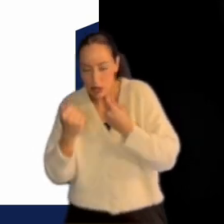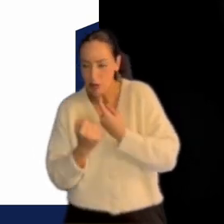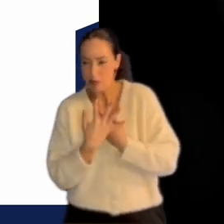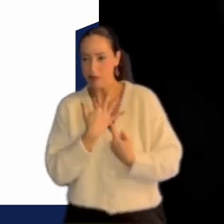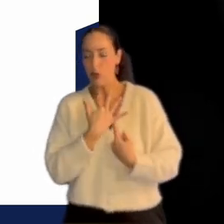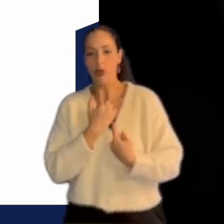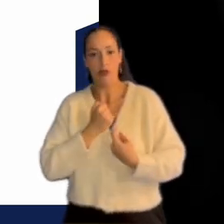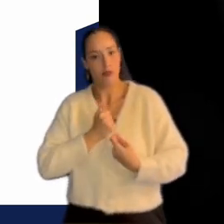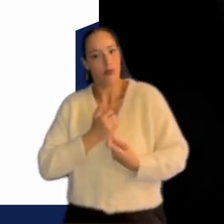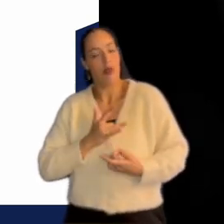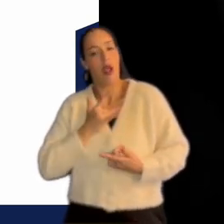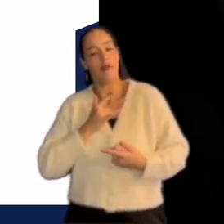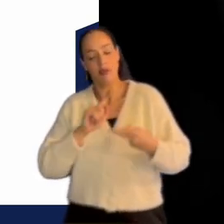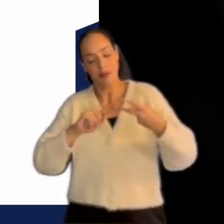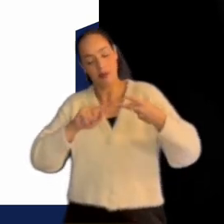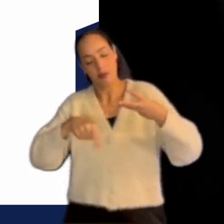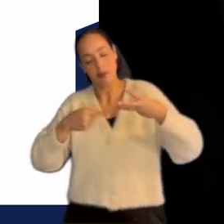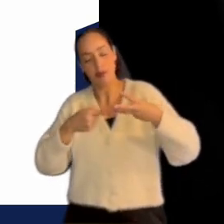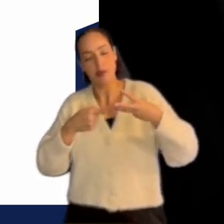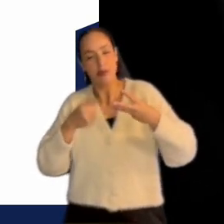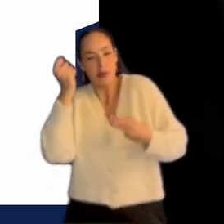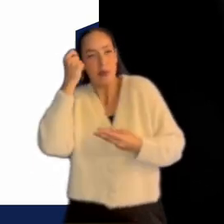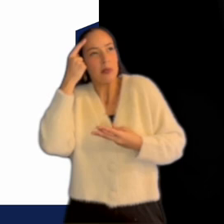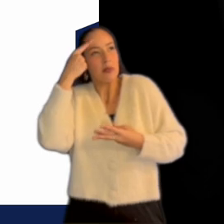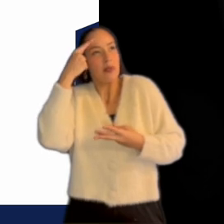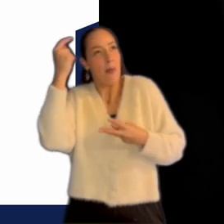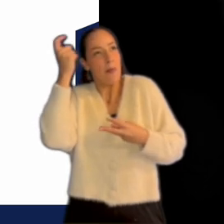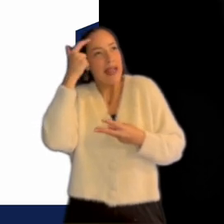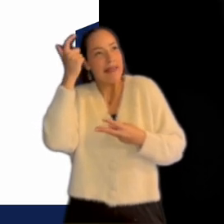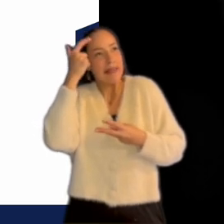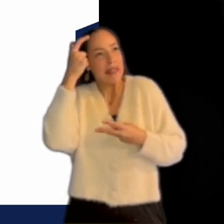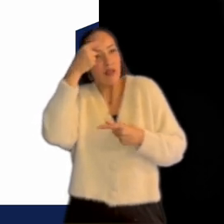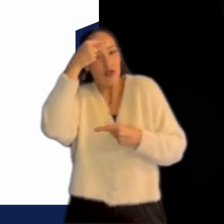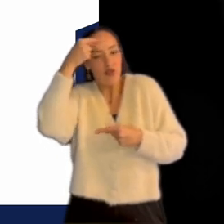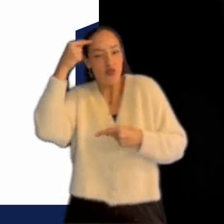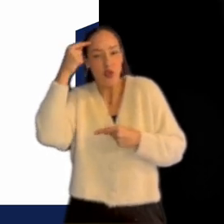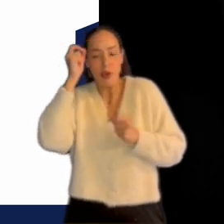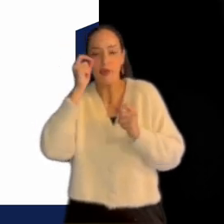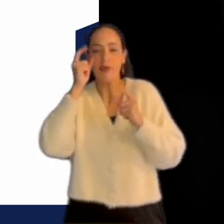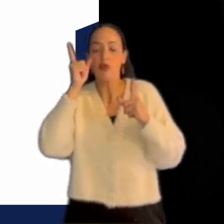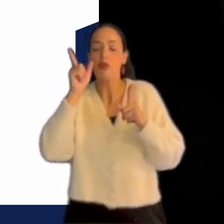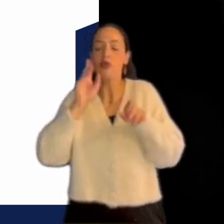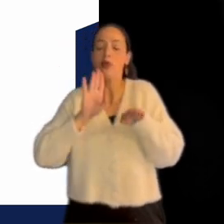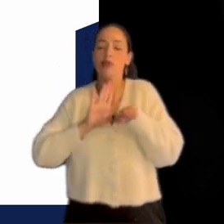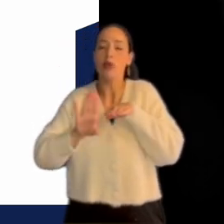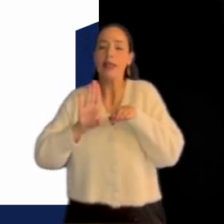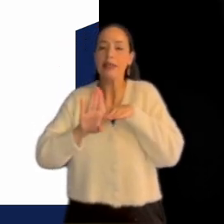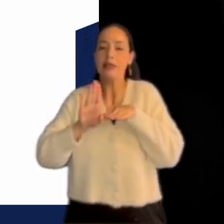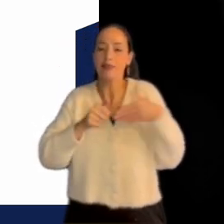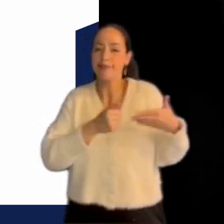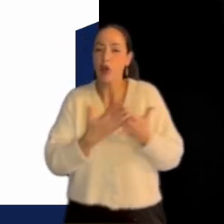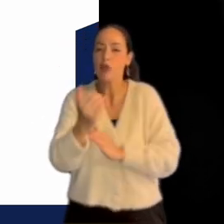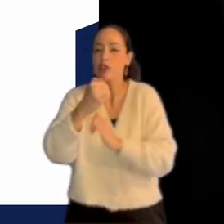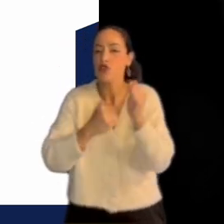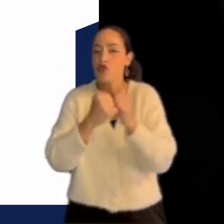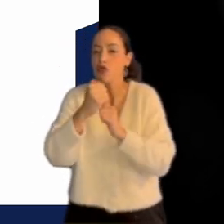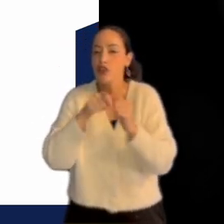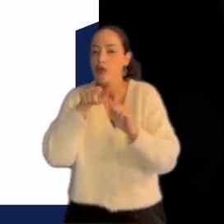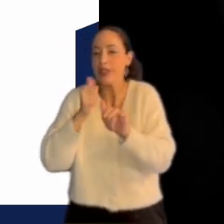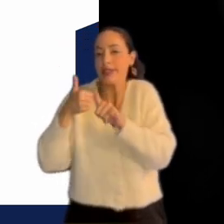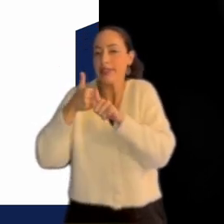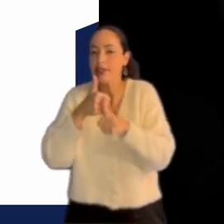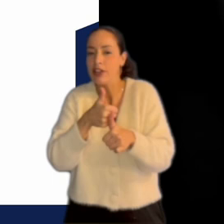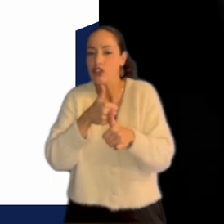8, Making Sense of Trauma-Informed Practice, is dedicated to providing a structure for trauma-informed interventions, weaving together knowledge